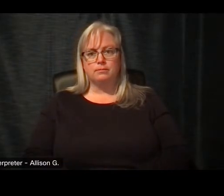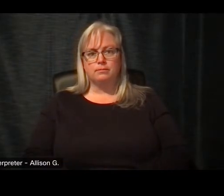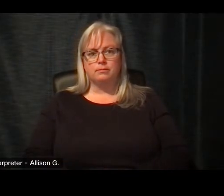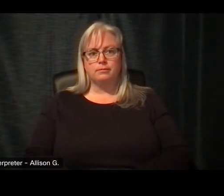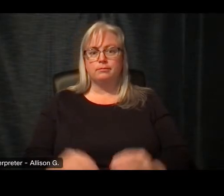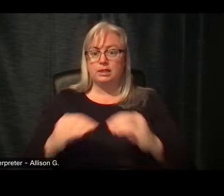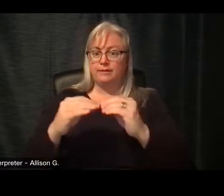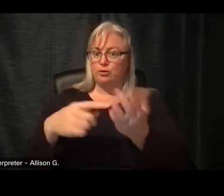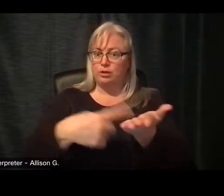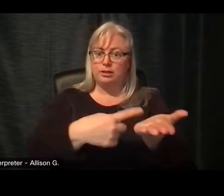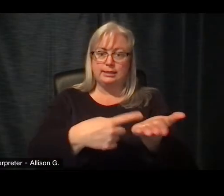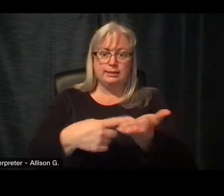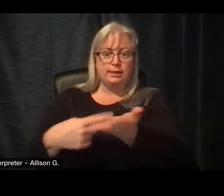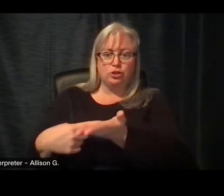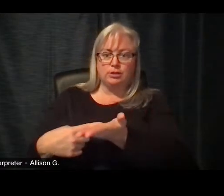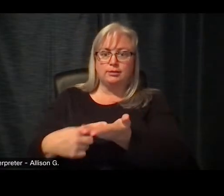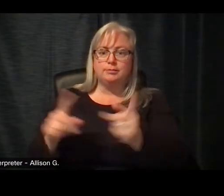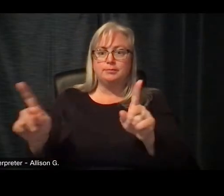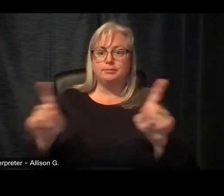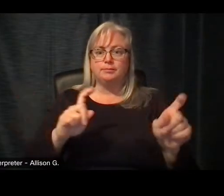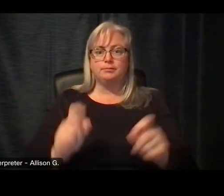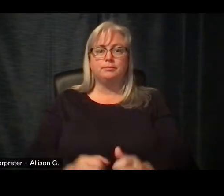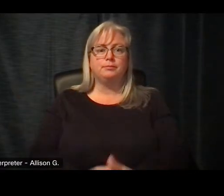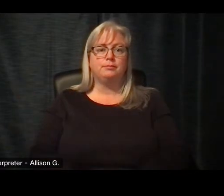Further discussion?